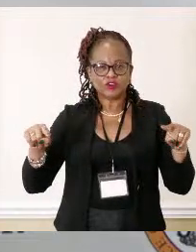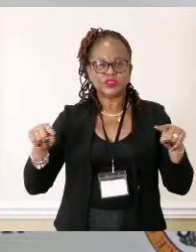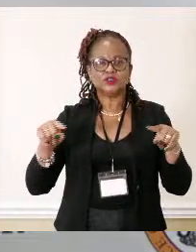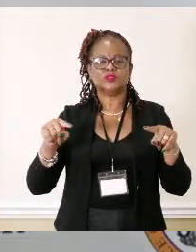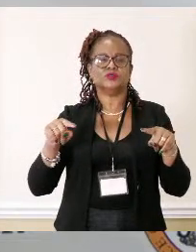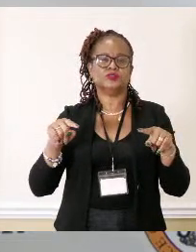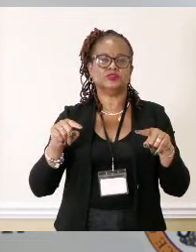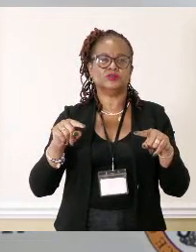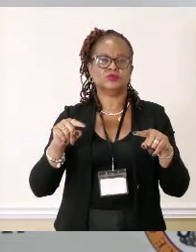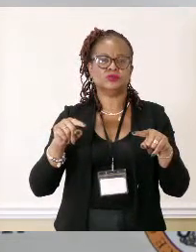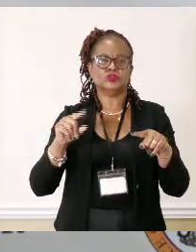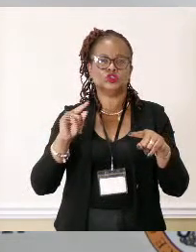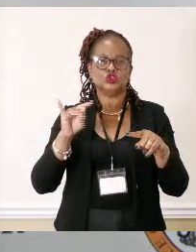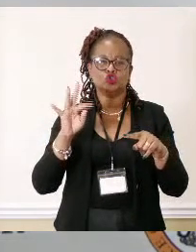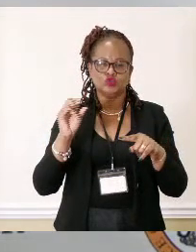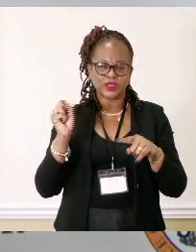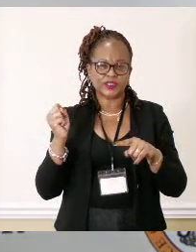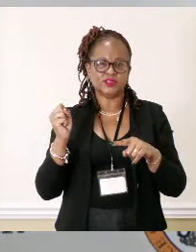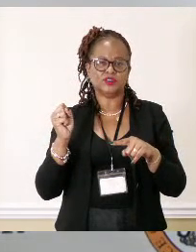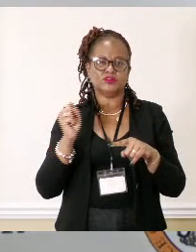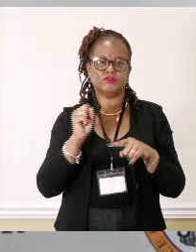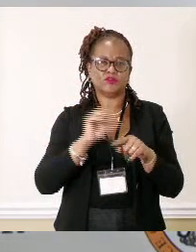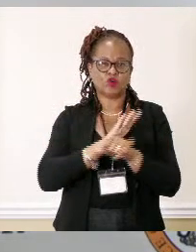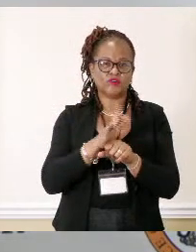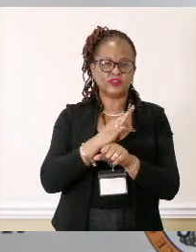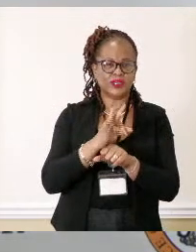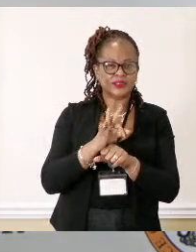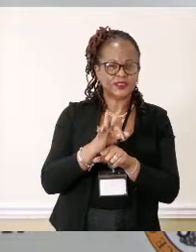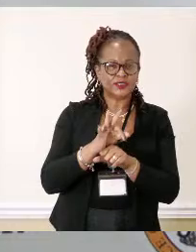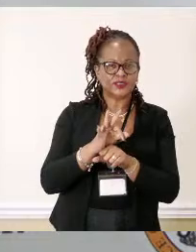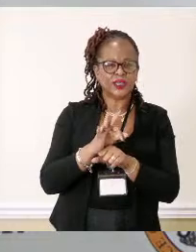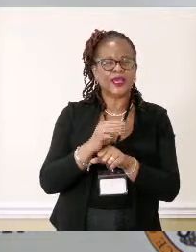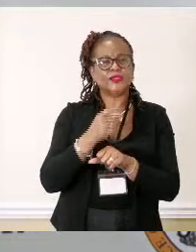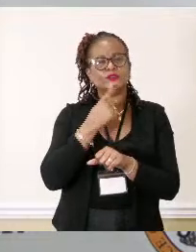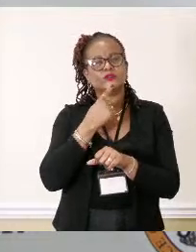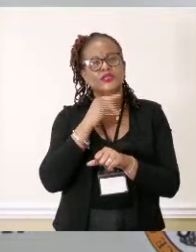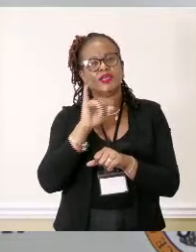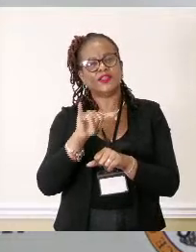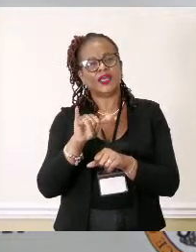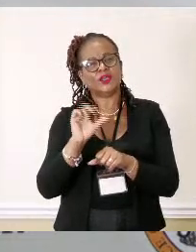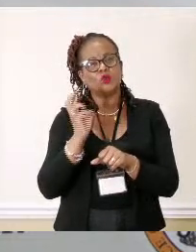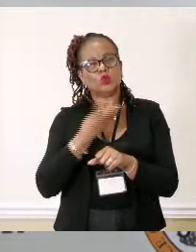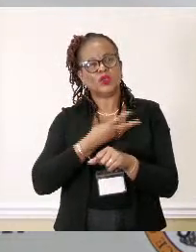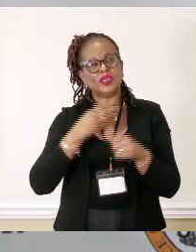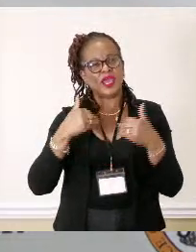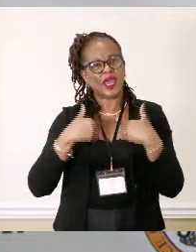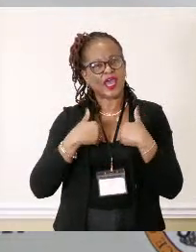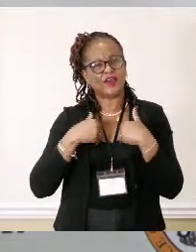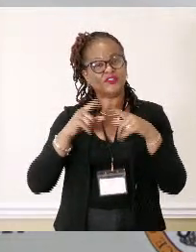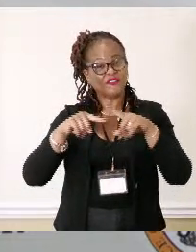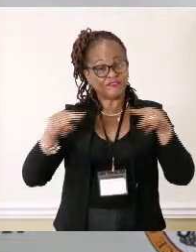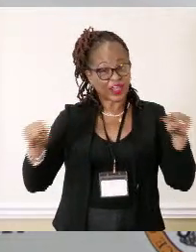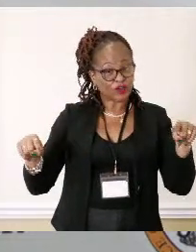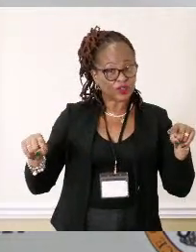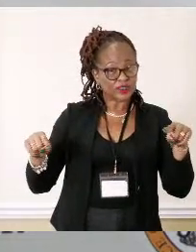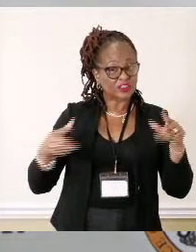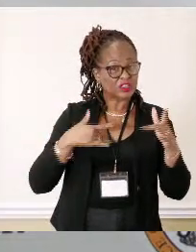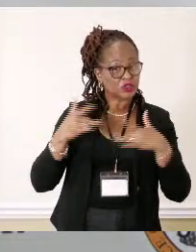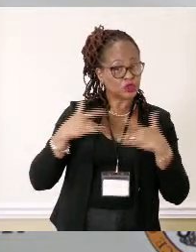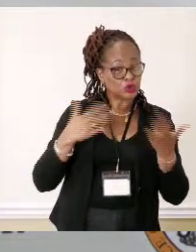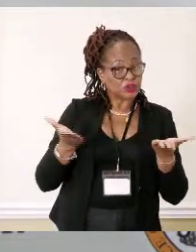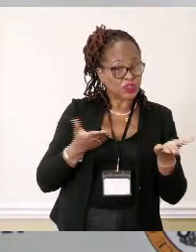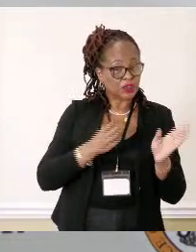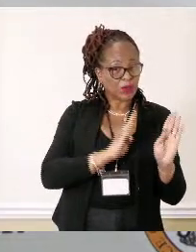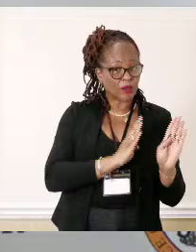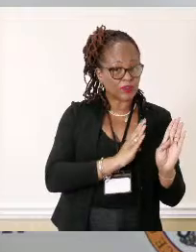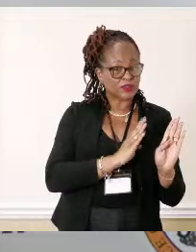strains. For us basic folks who didn't go to med school, are you saying that we have the variants of concern here in the Bahamas, that